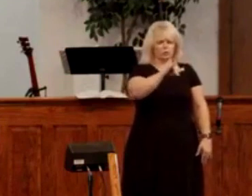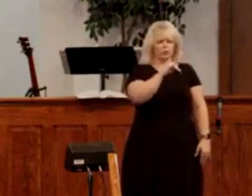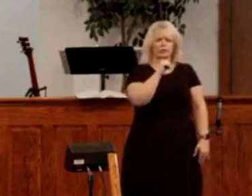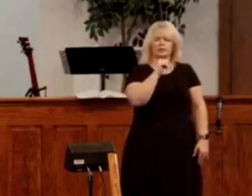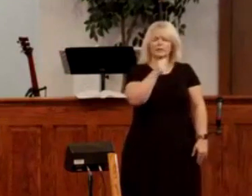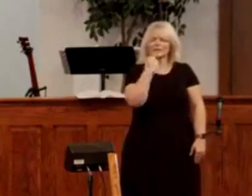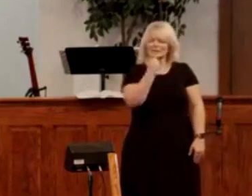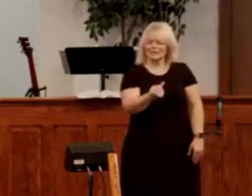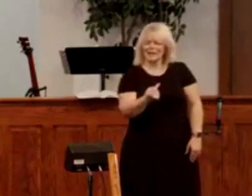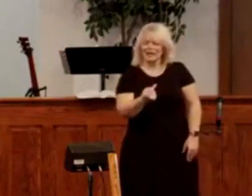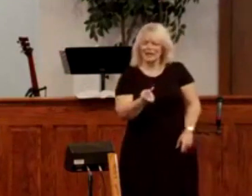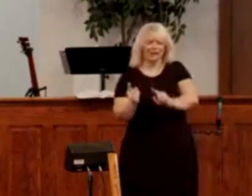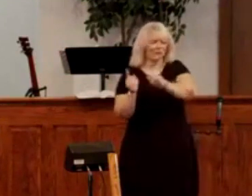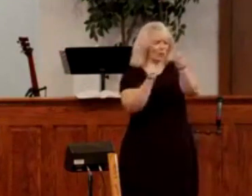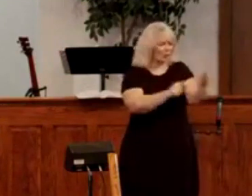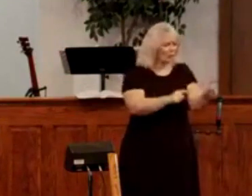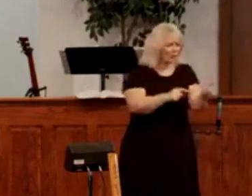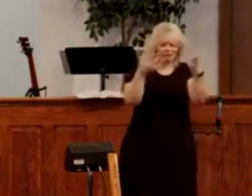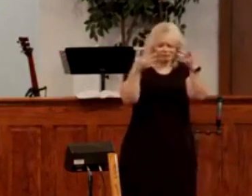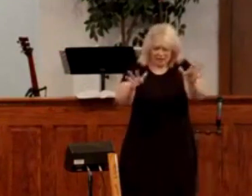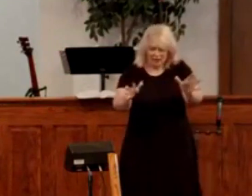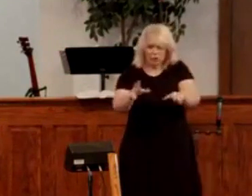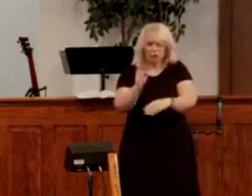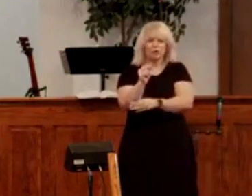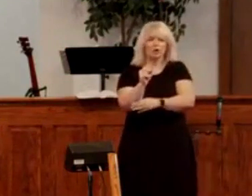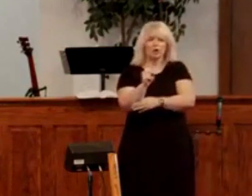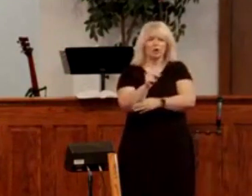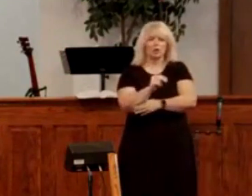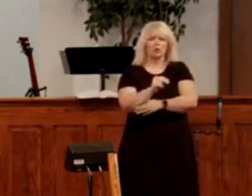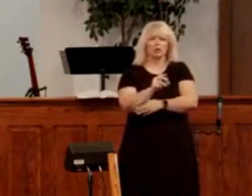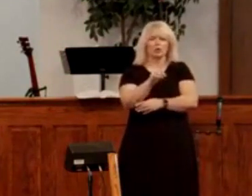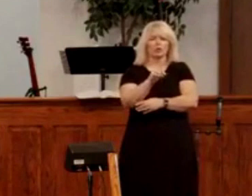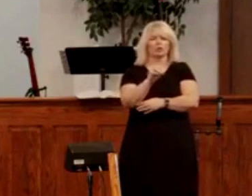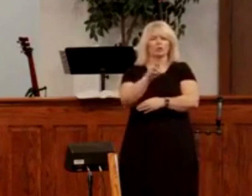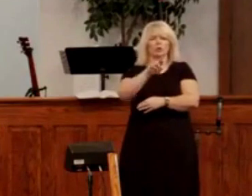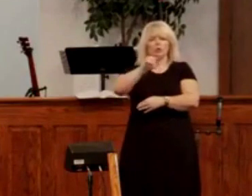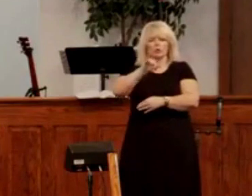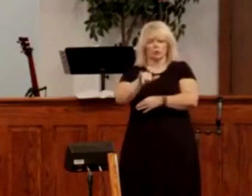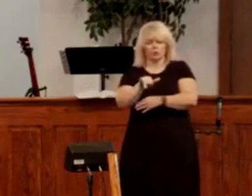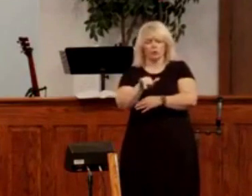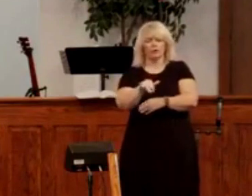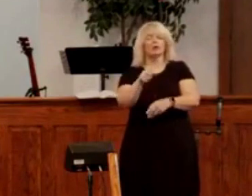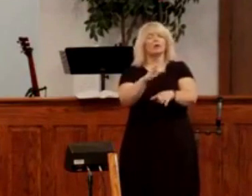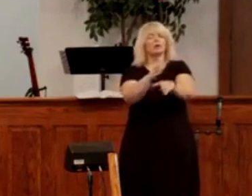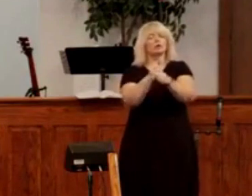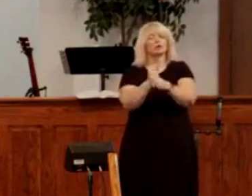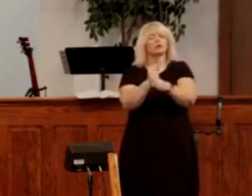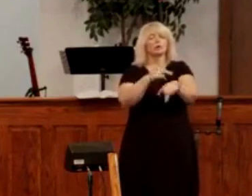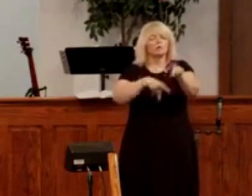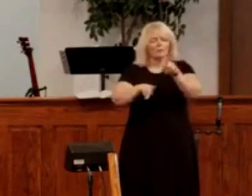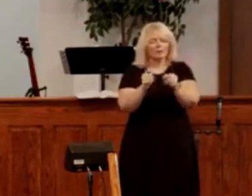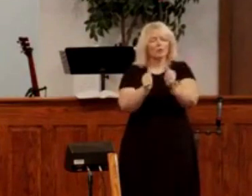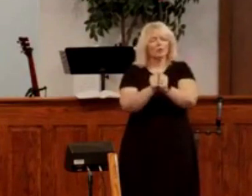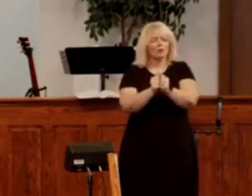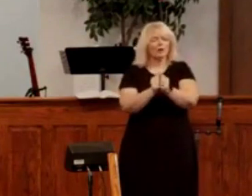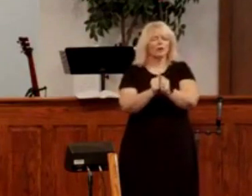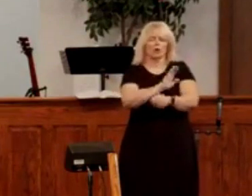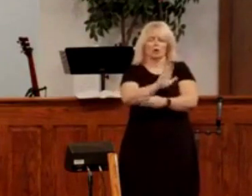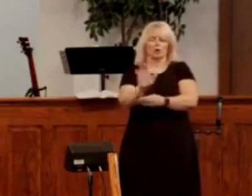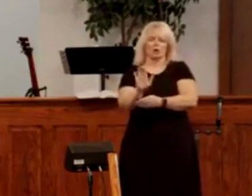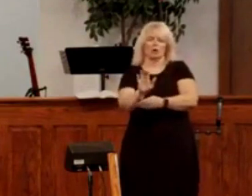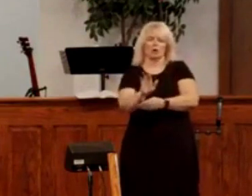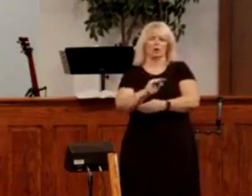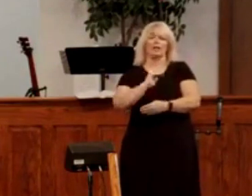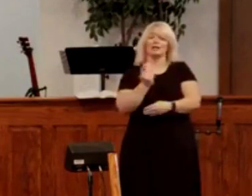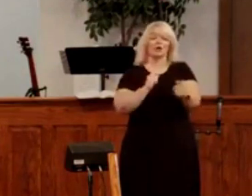there, and as soon as I can get there, I'll be done. No, she took people with her, and that should be our goal, is to bring people with us. Now, I'm